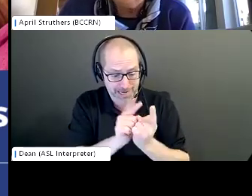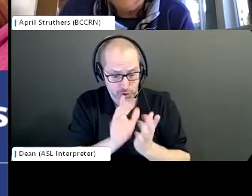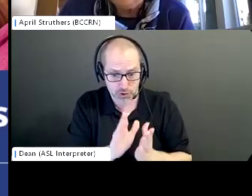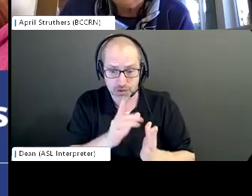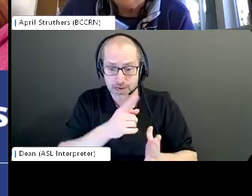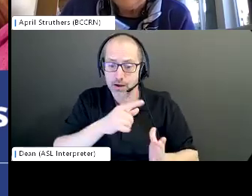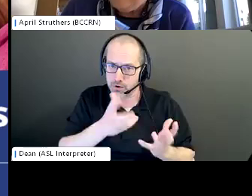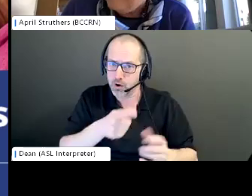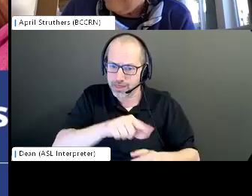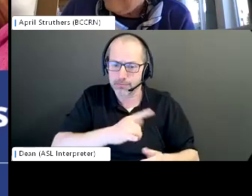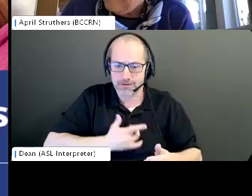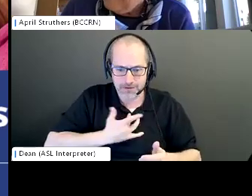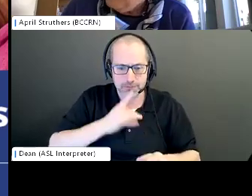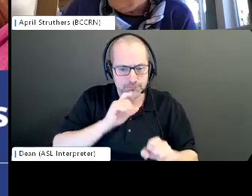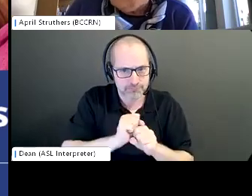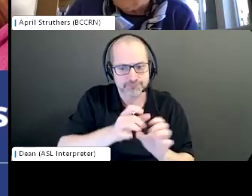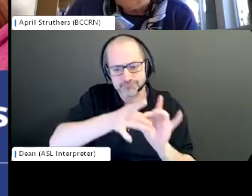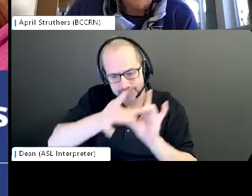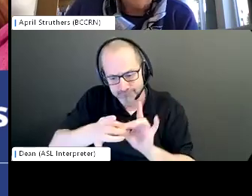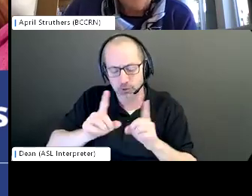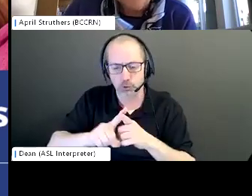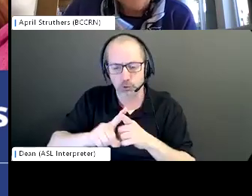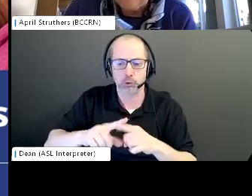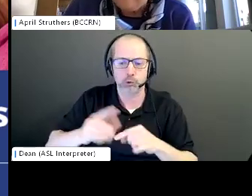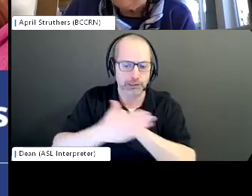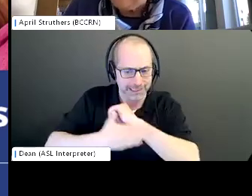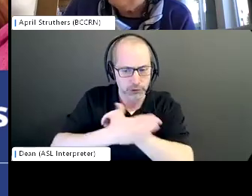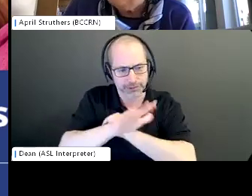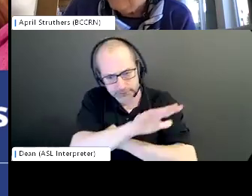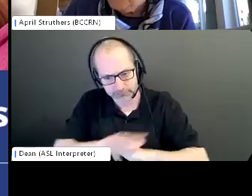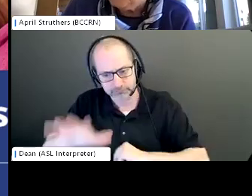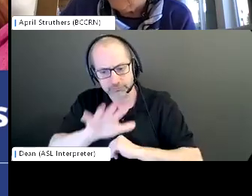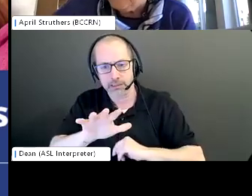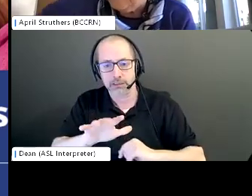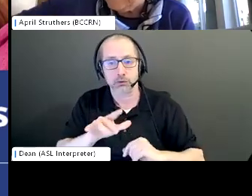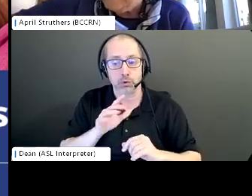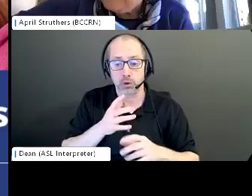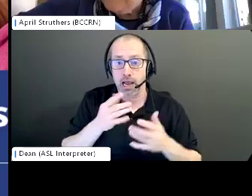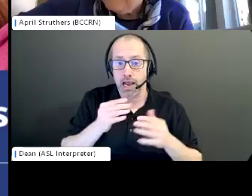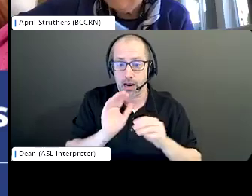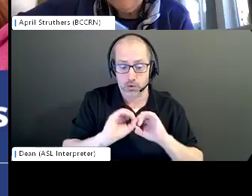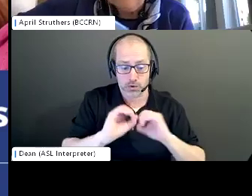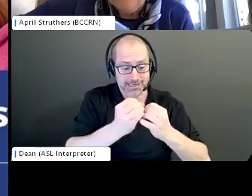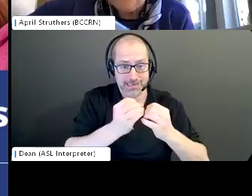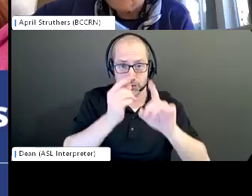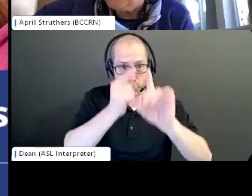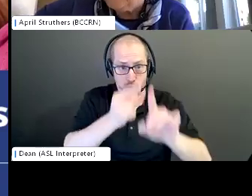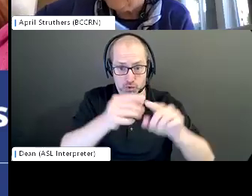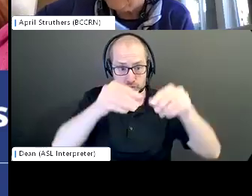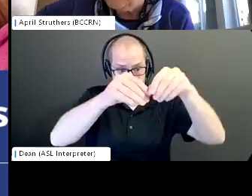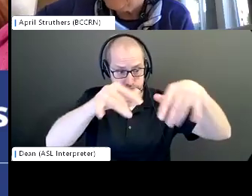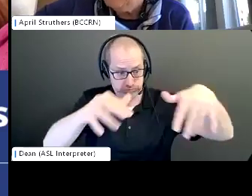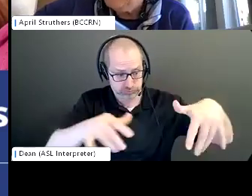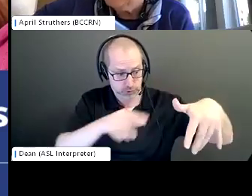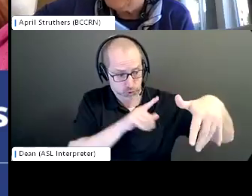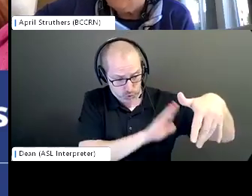of a national scene. We need to make sure the goals are cascaded through our organization, and our mentors are critical to